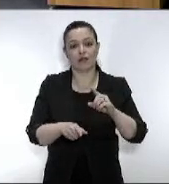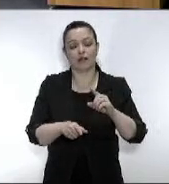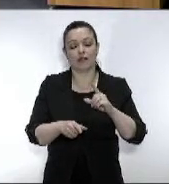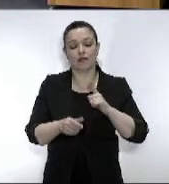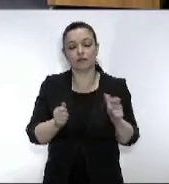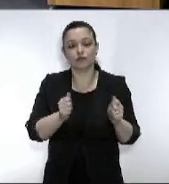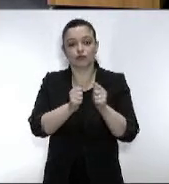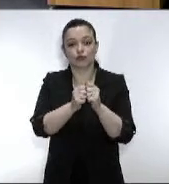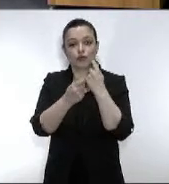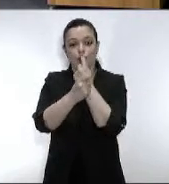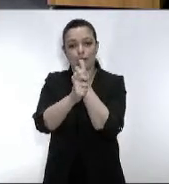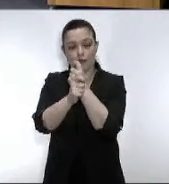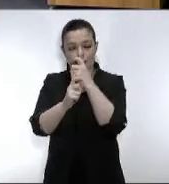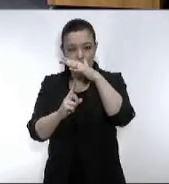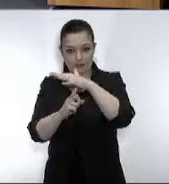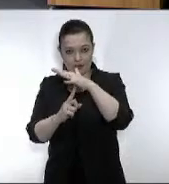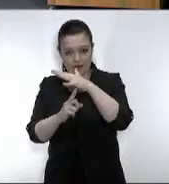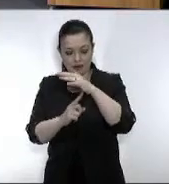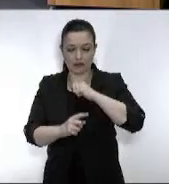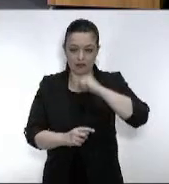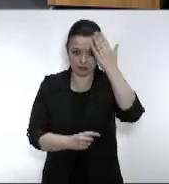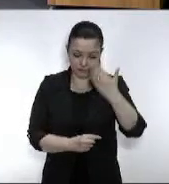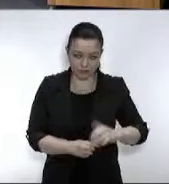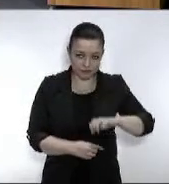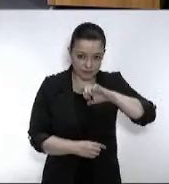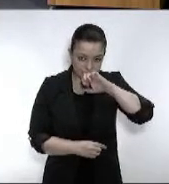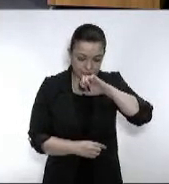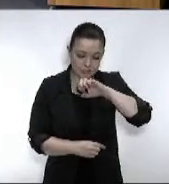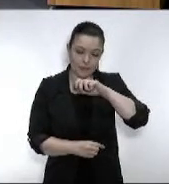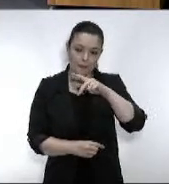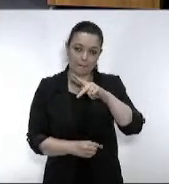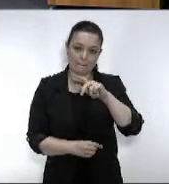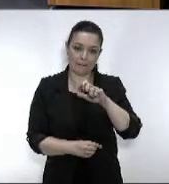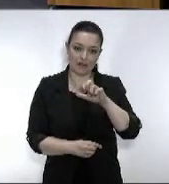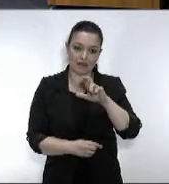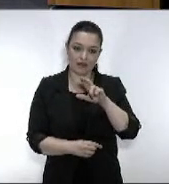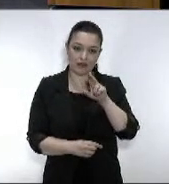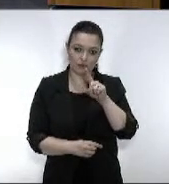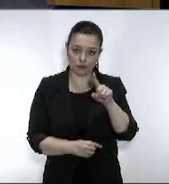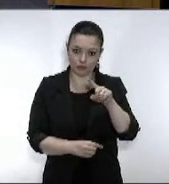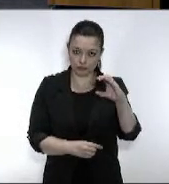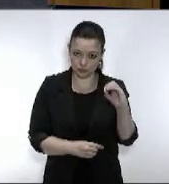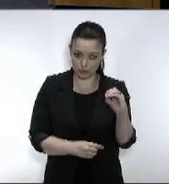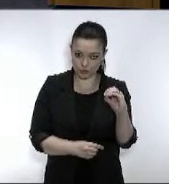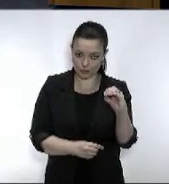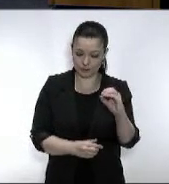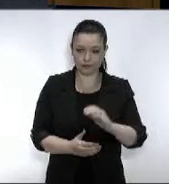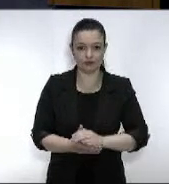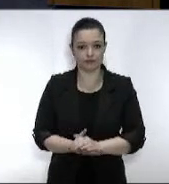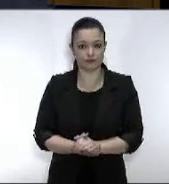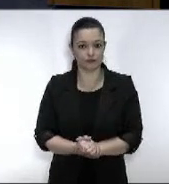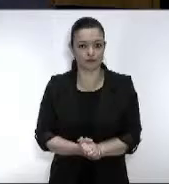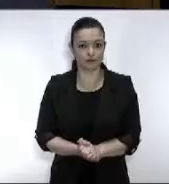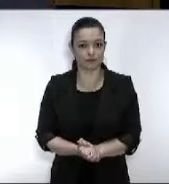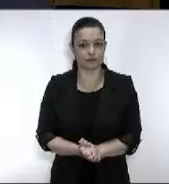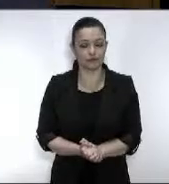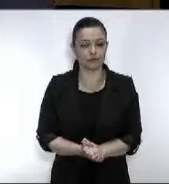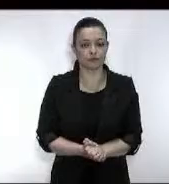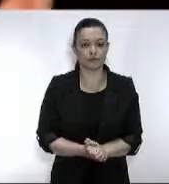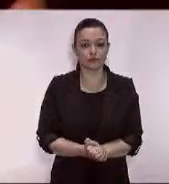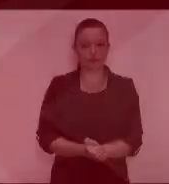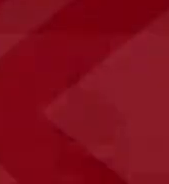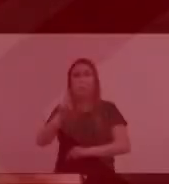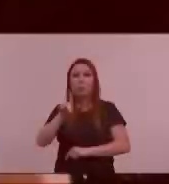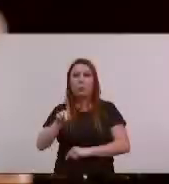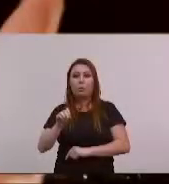Metropolitan Region Grand Chancellor of PUC-Paraná, His Excellency Reverend Dom José